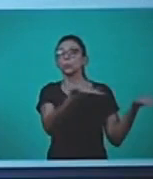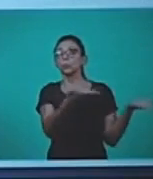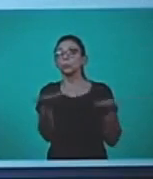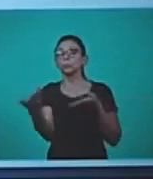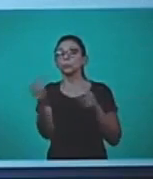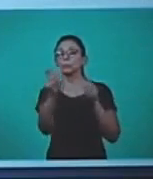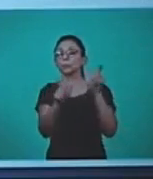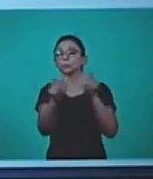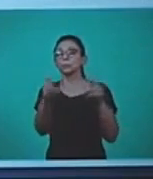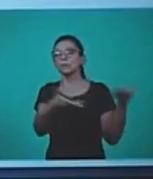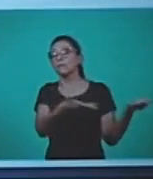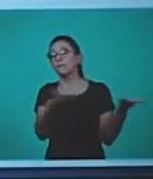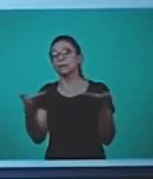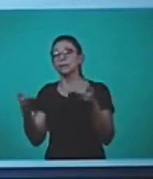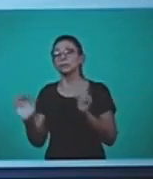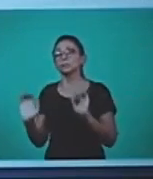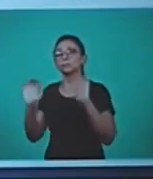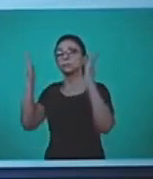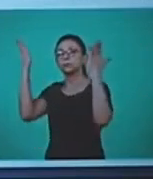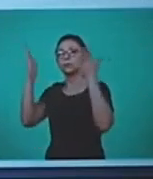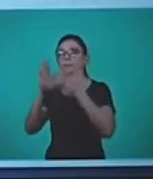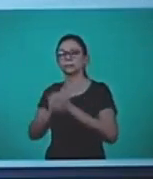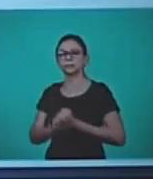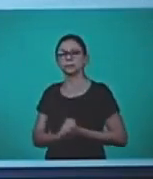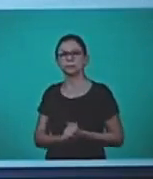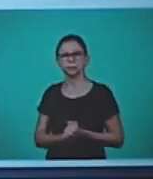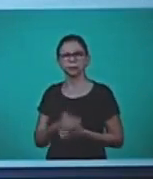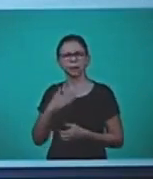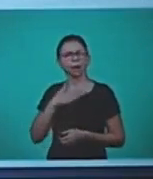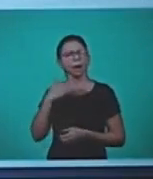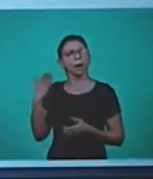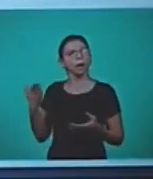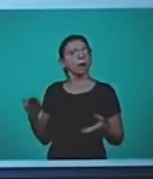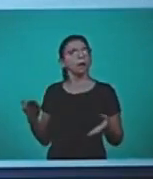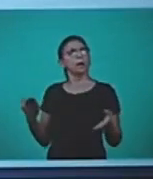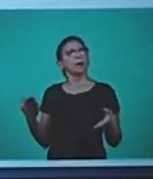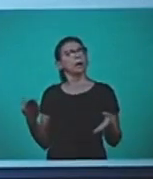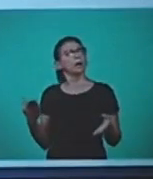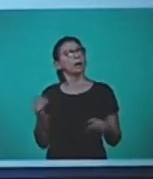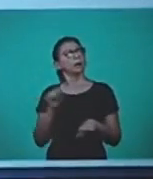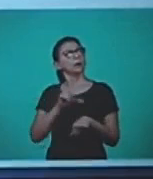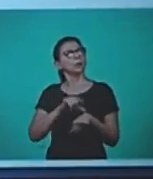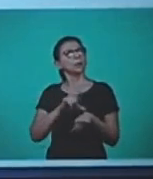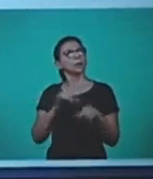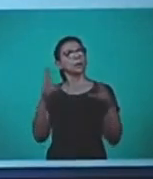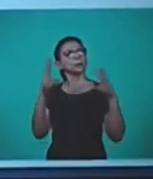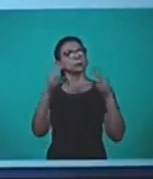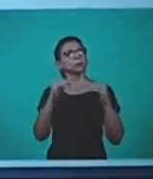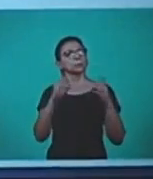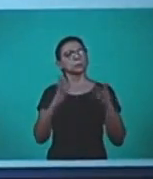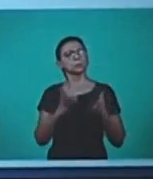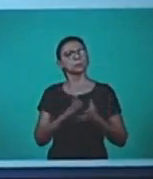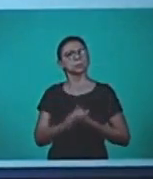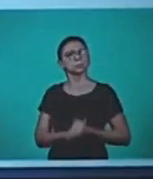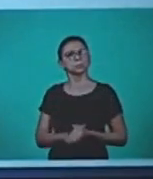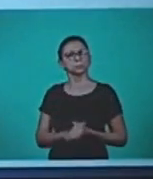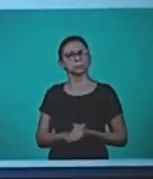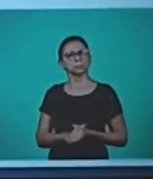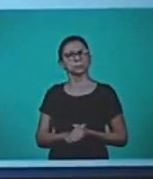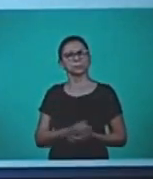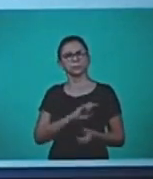for the feast. This is the historical. And surprise is the time of the night, it's something else.